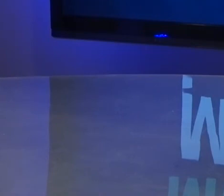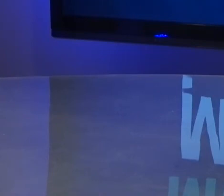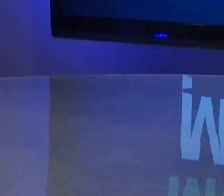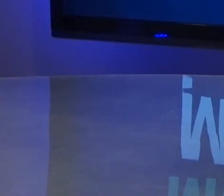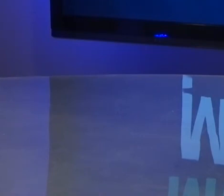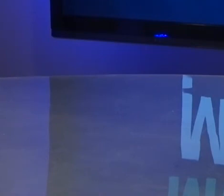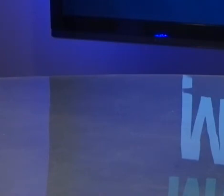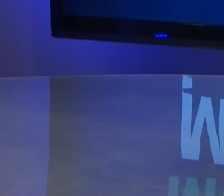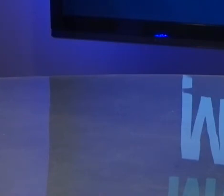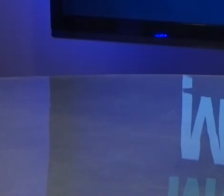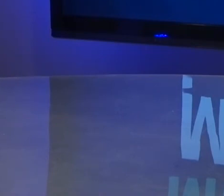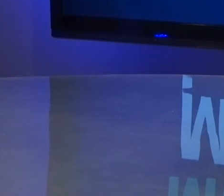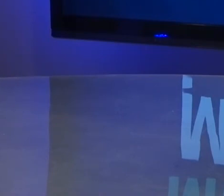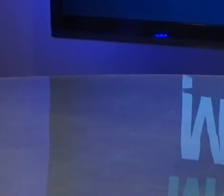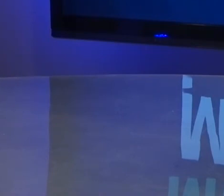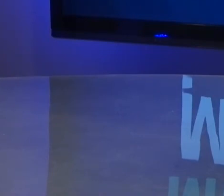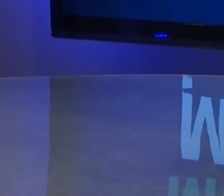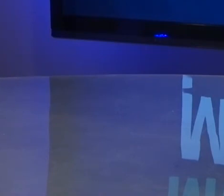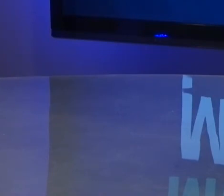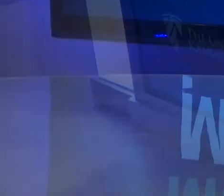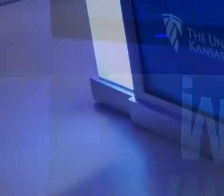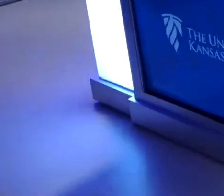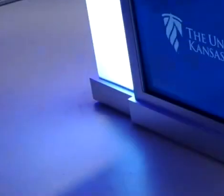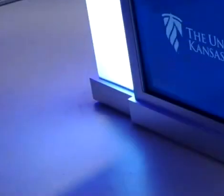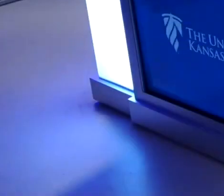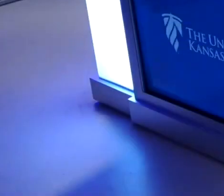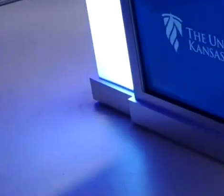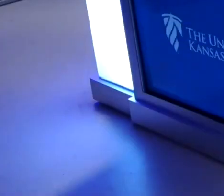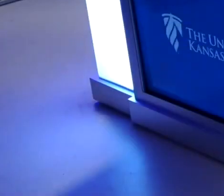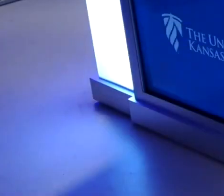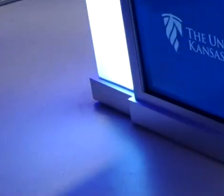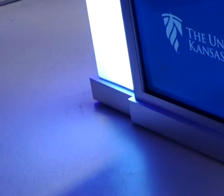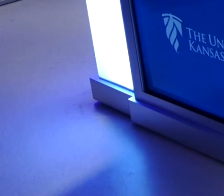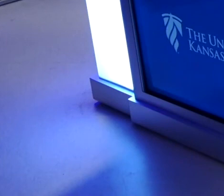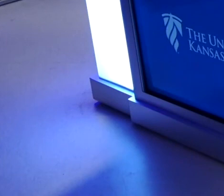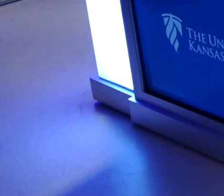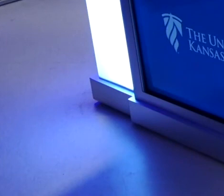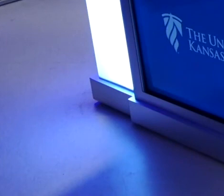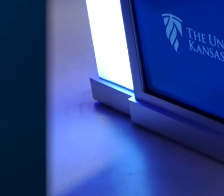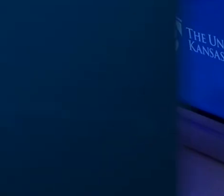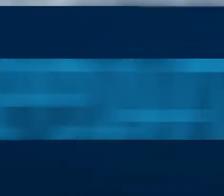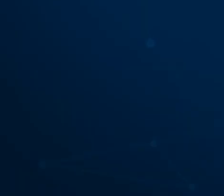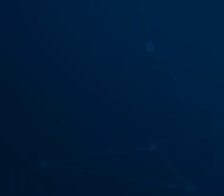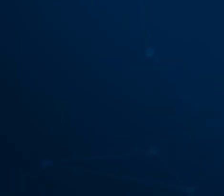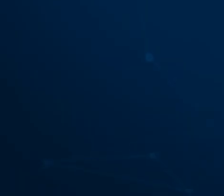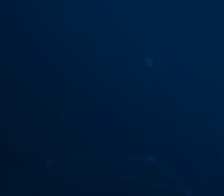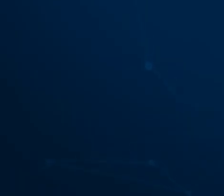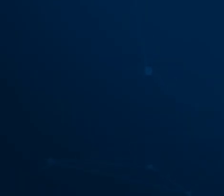live shows 5 days a week starting September 6th. So please go out, make it a great day.